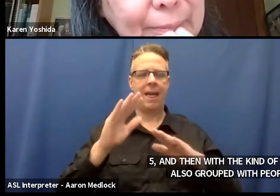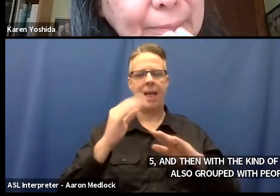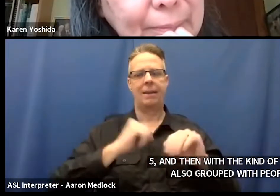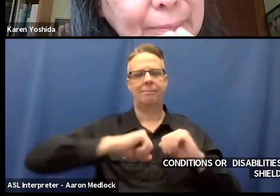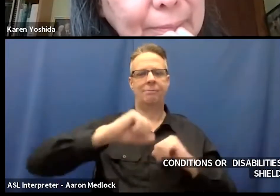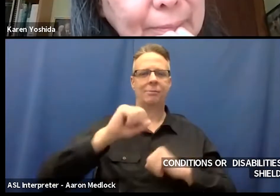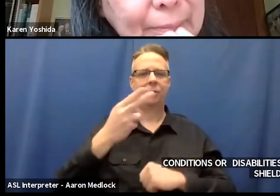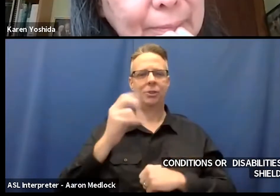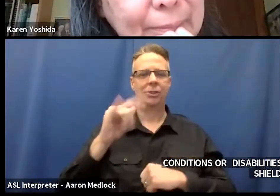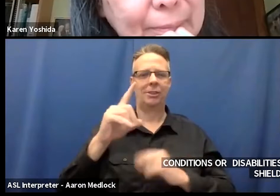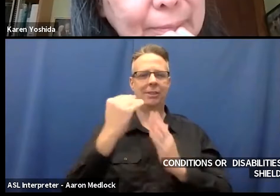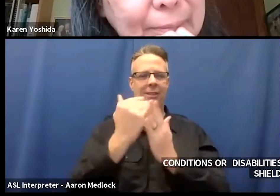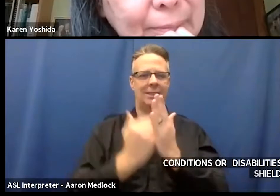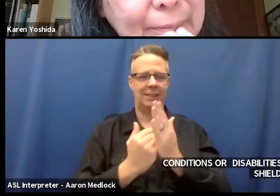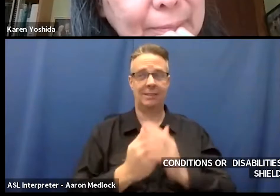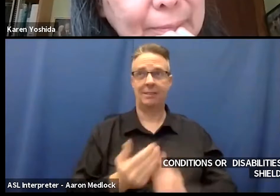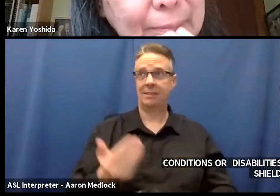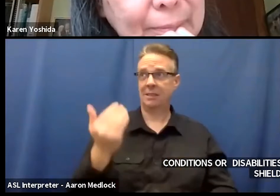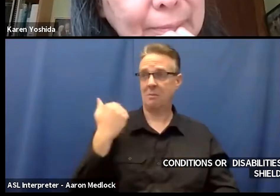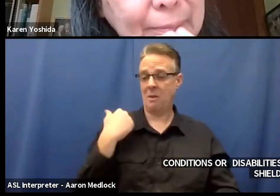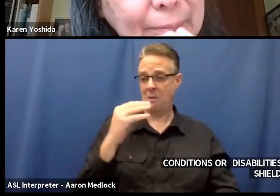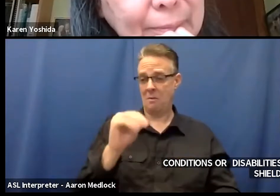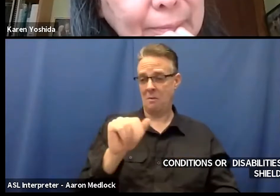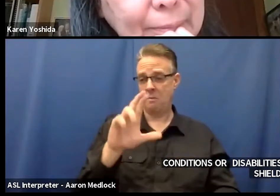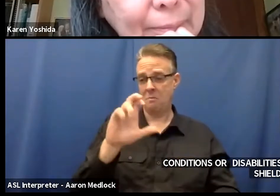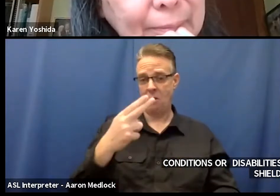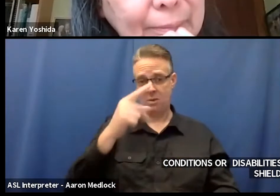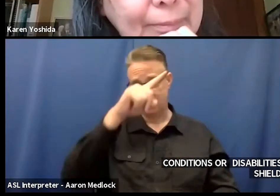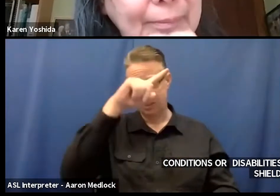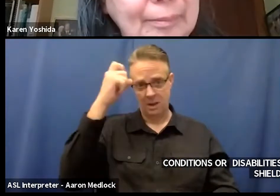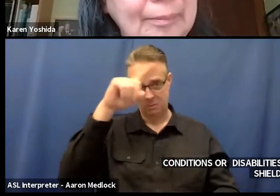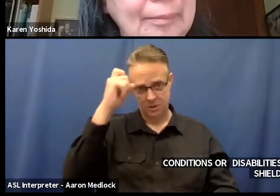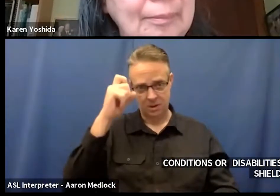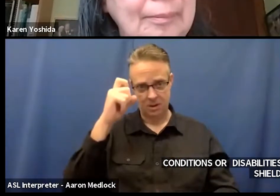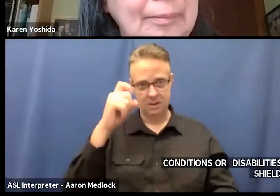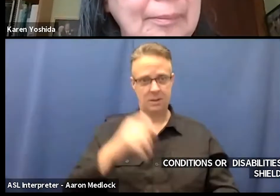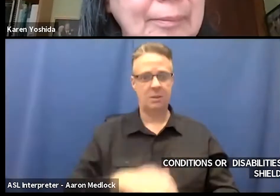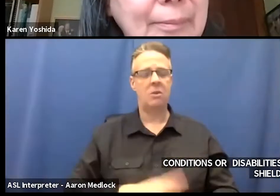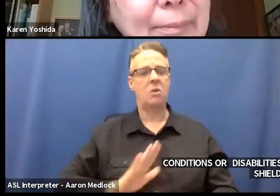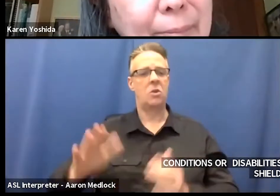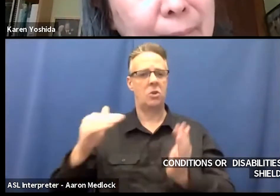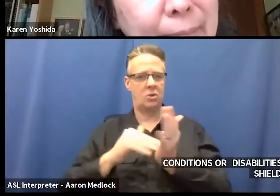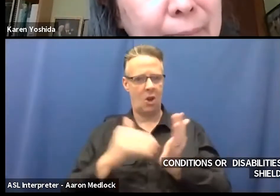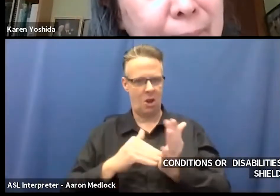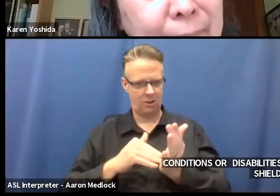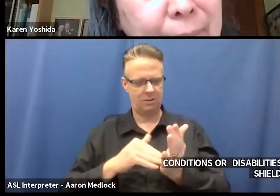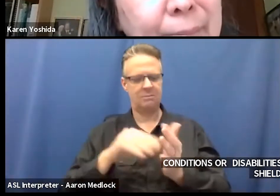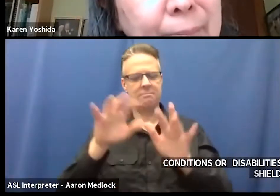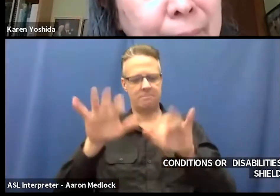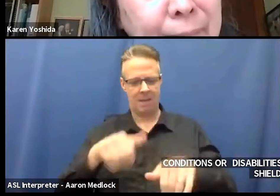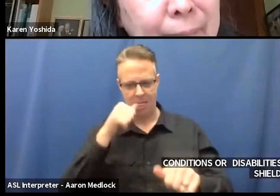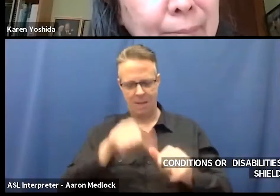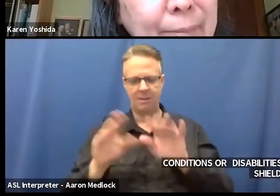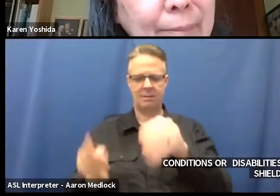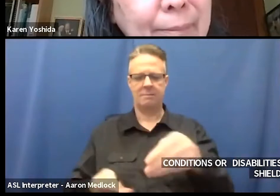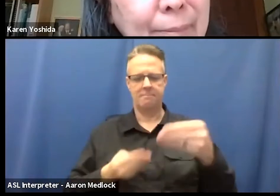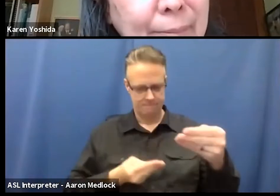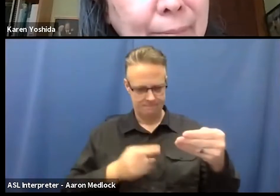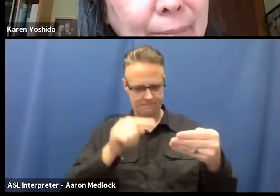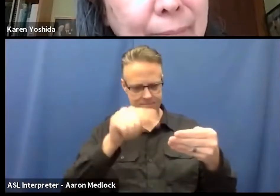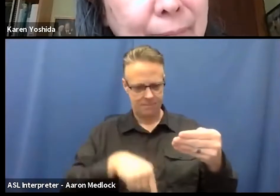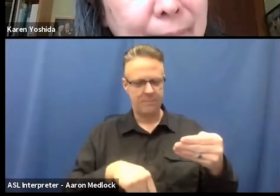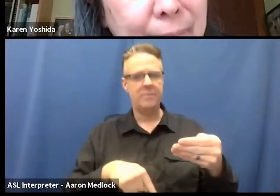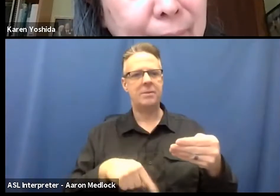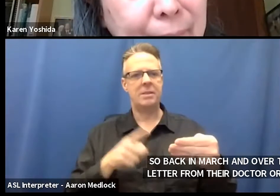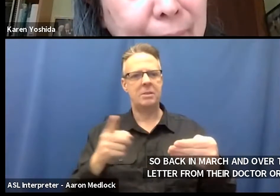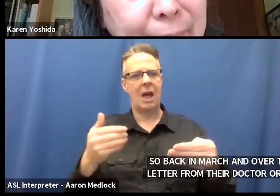March and over the summer, people received a letter from their doctor or from their local government to say, you